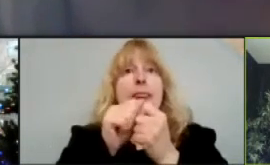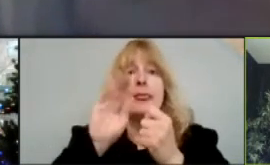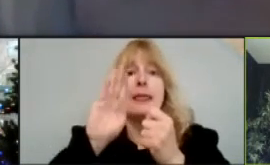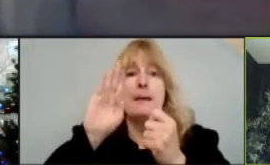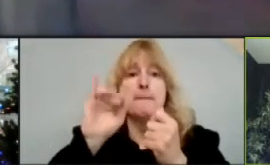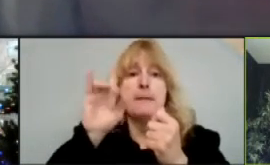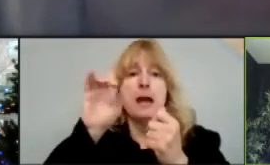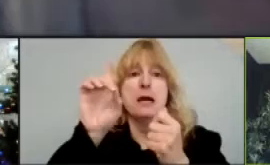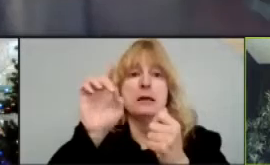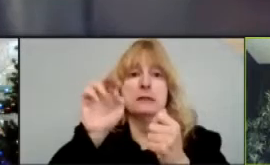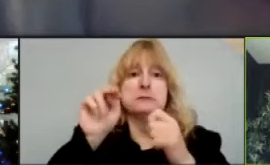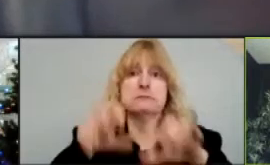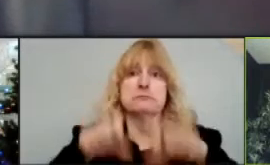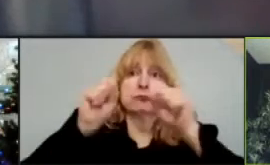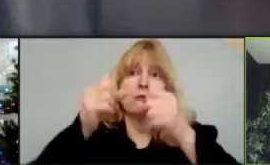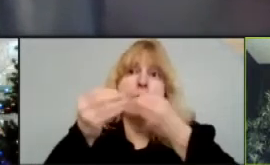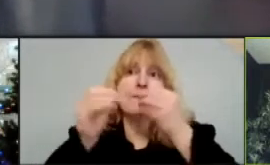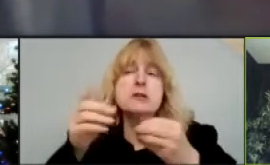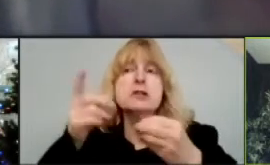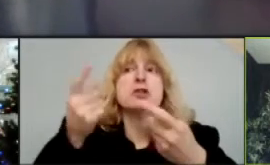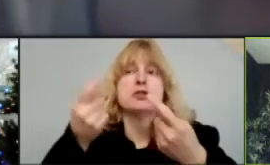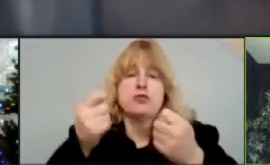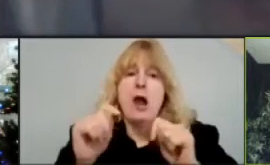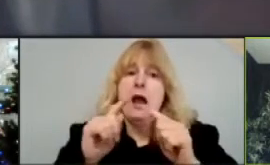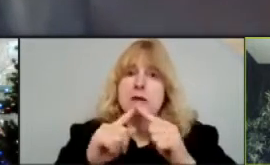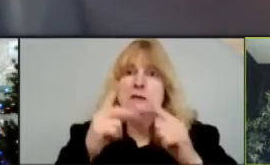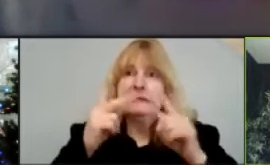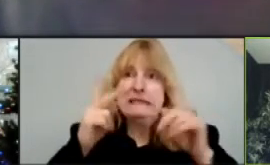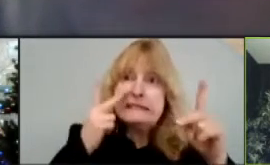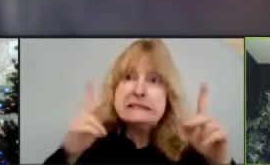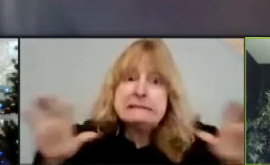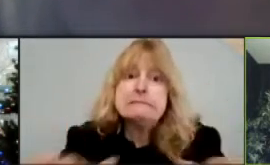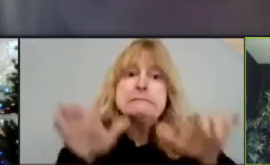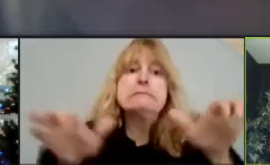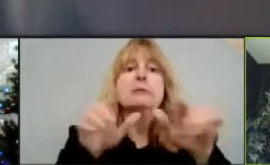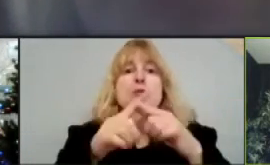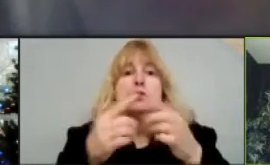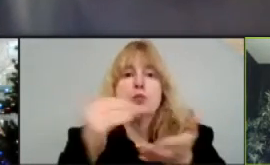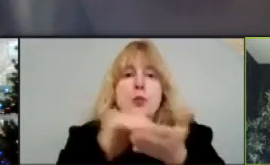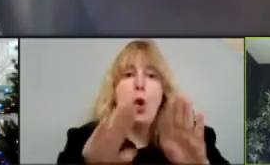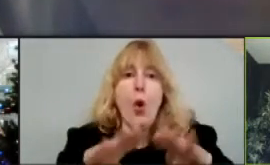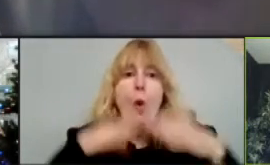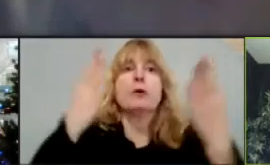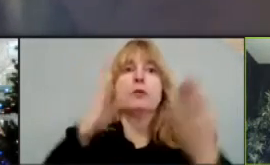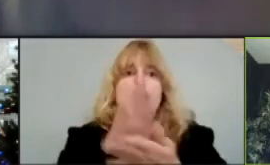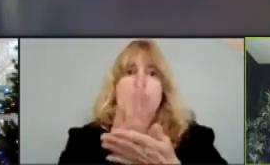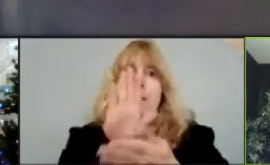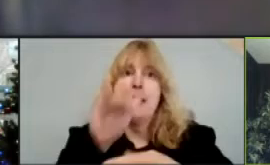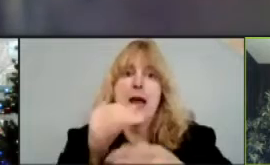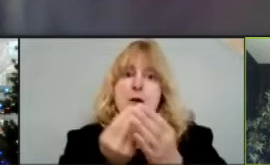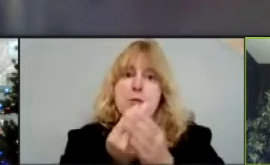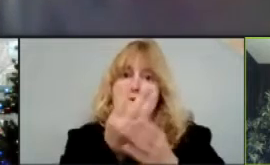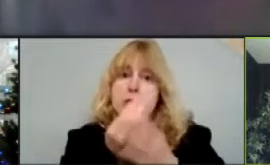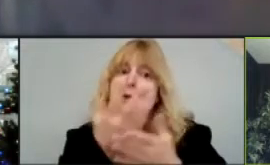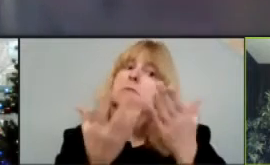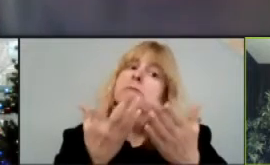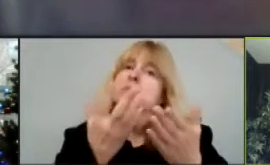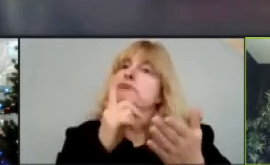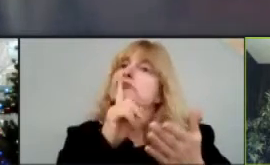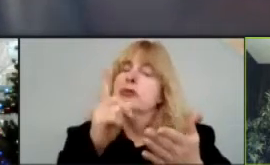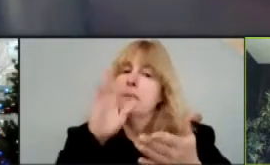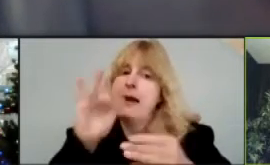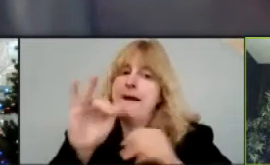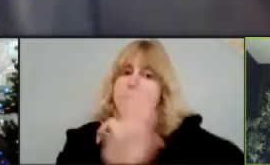taking office to try to move to reopen schools by the spring, definitely by the fall. And the vaccine is part of that